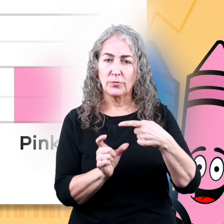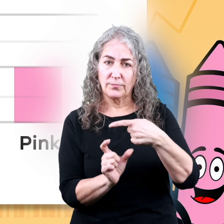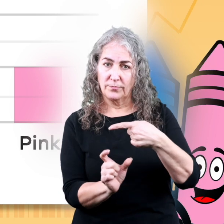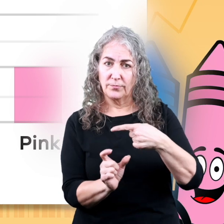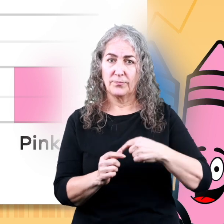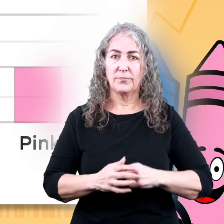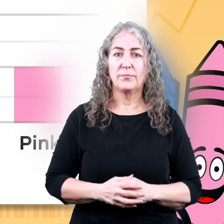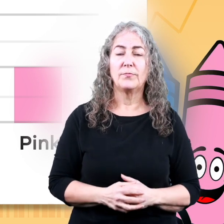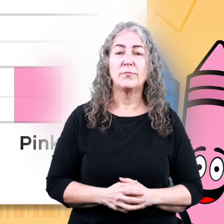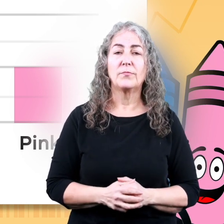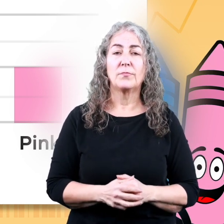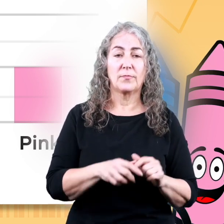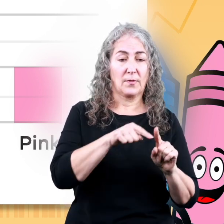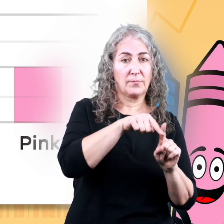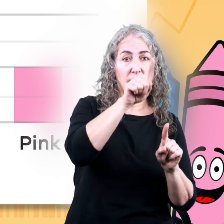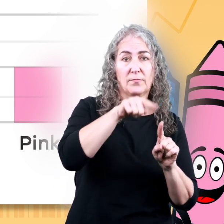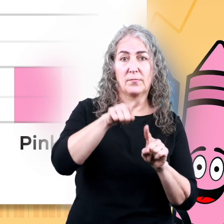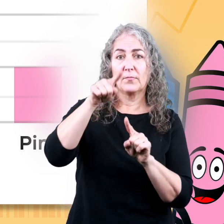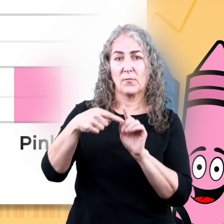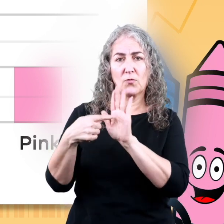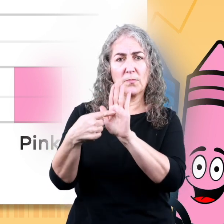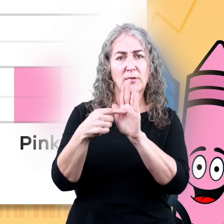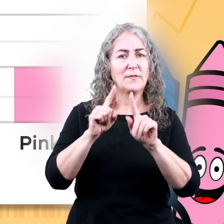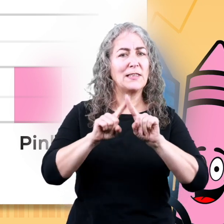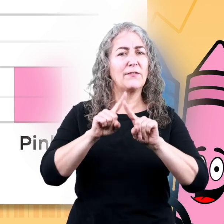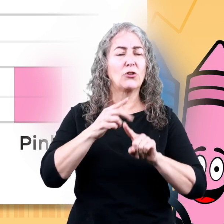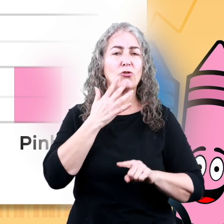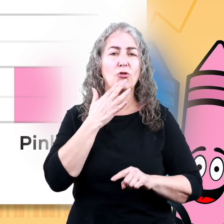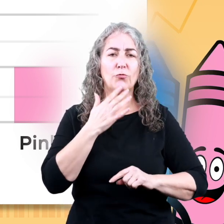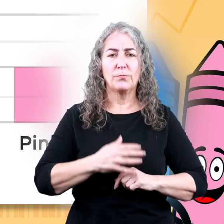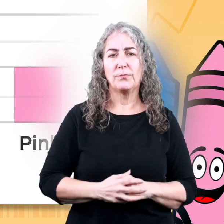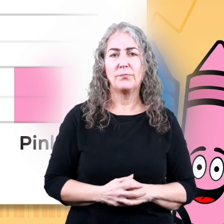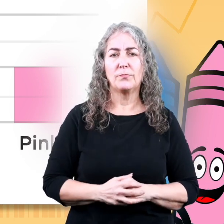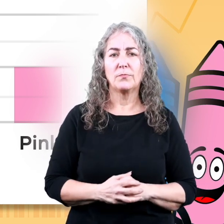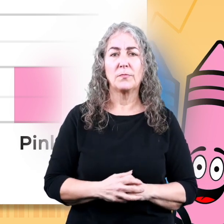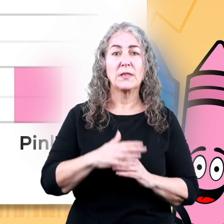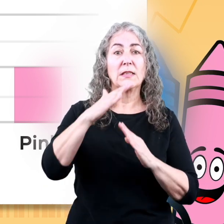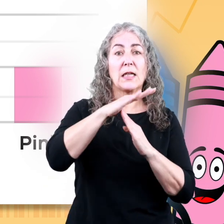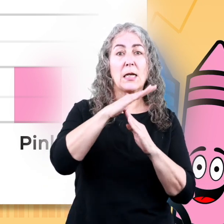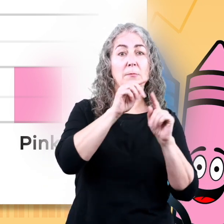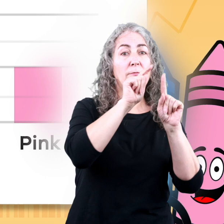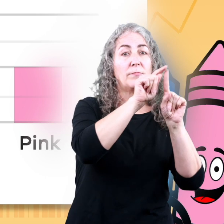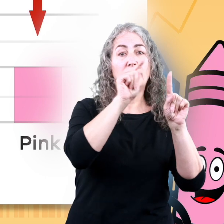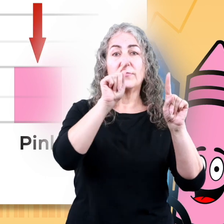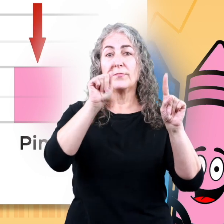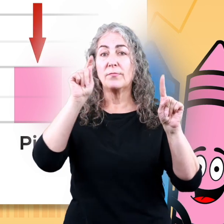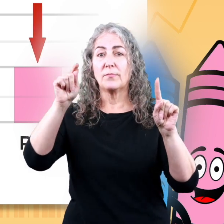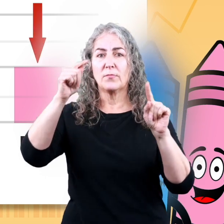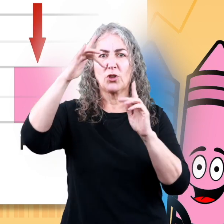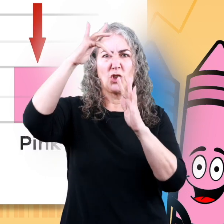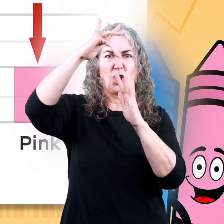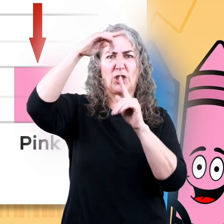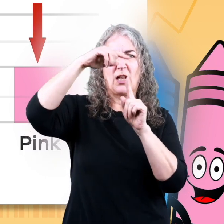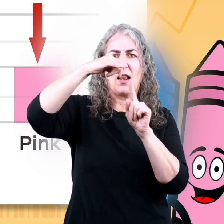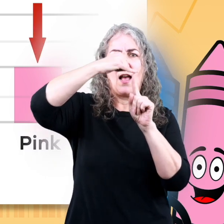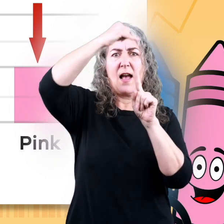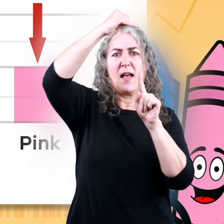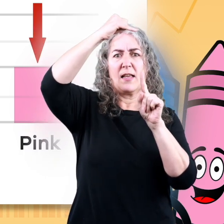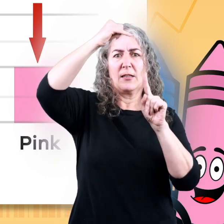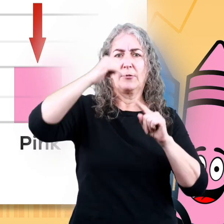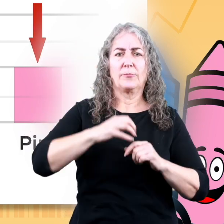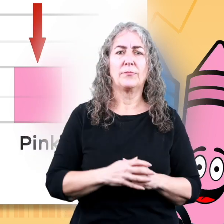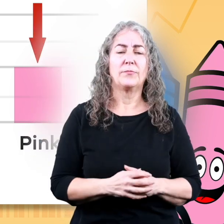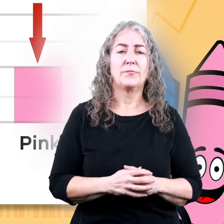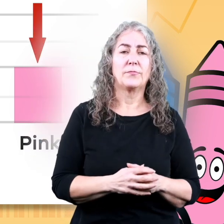colors, and each bar represents a different color. The top of each bar touches a line that